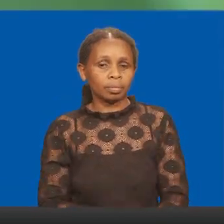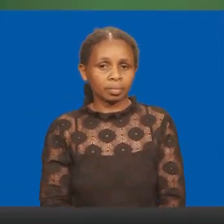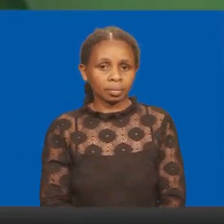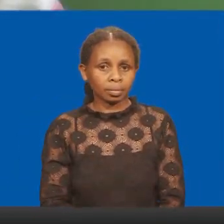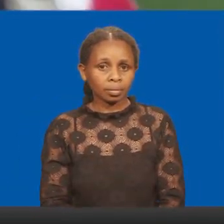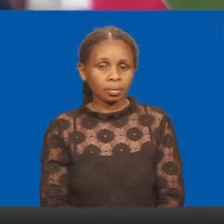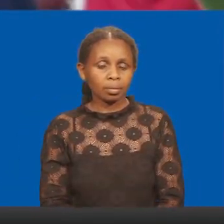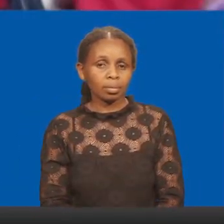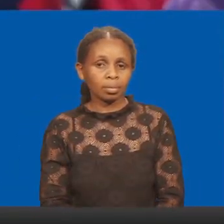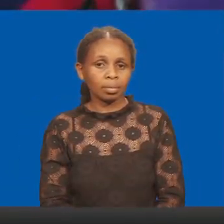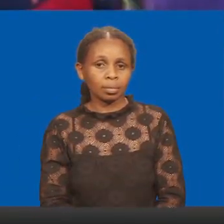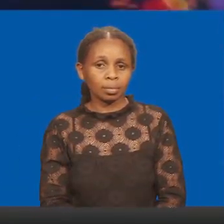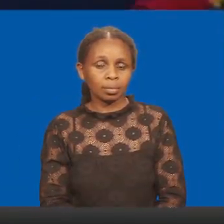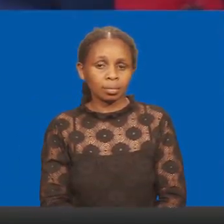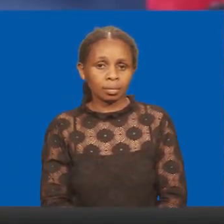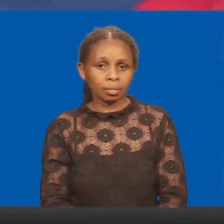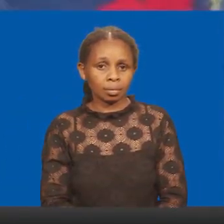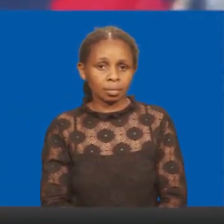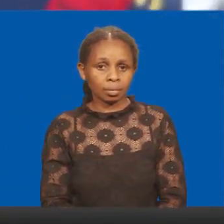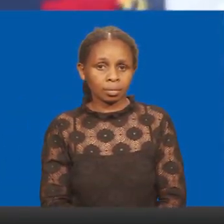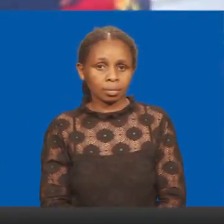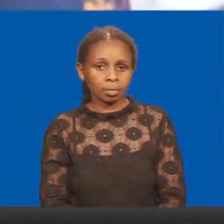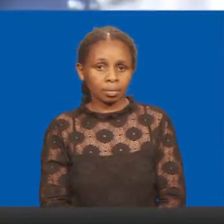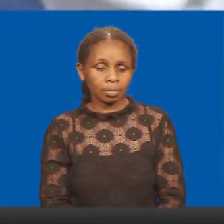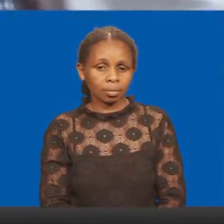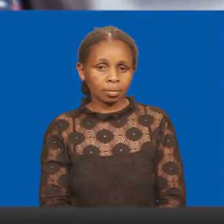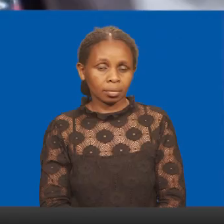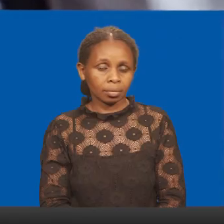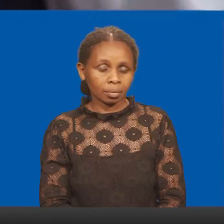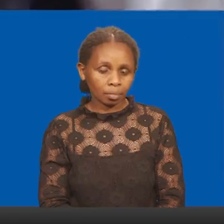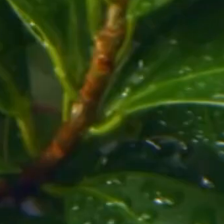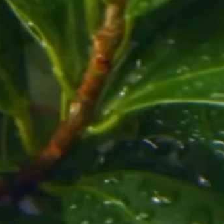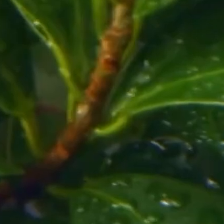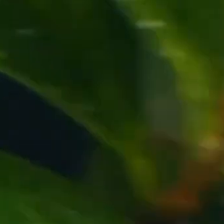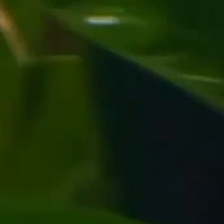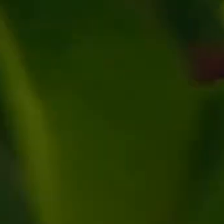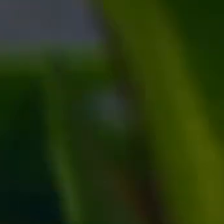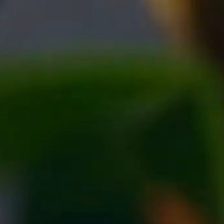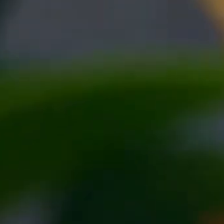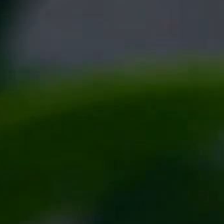Mary Kyalo, Undugu Afya.